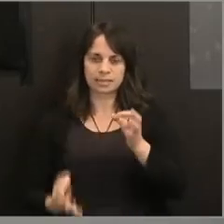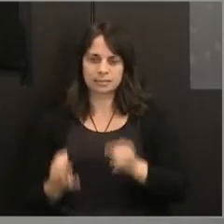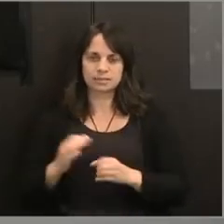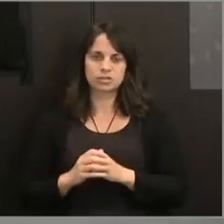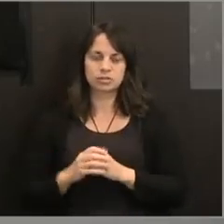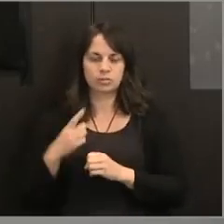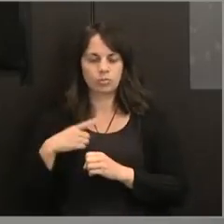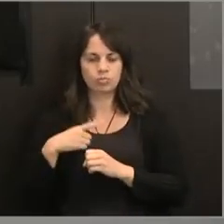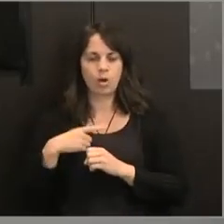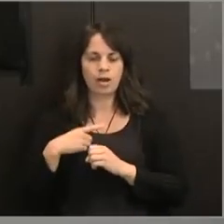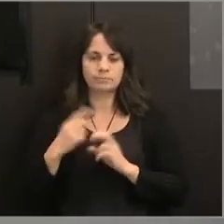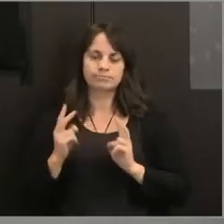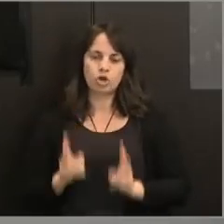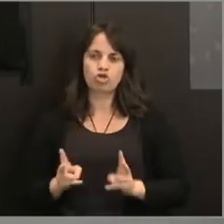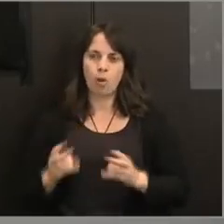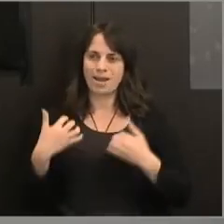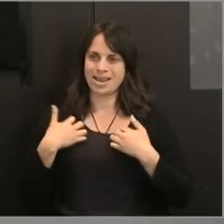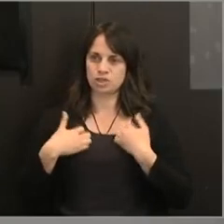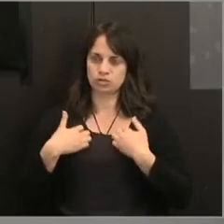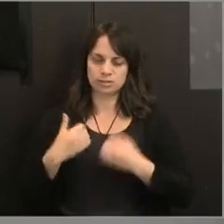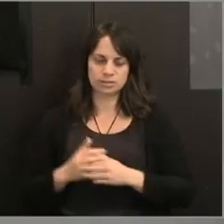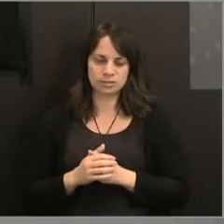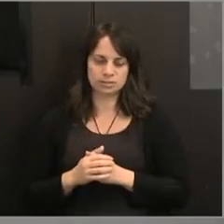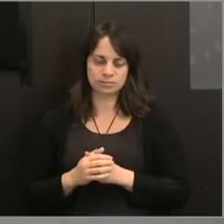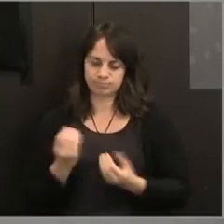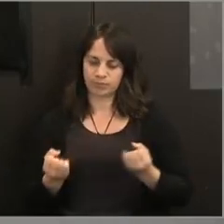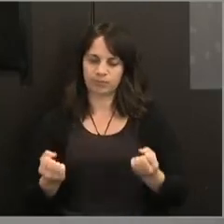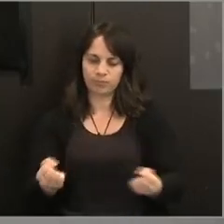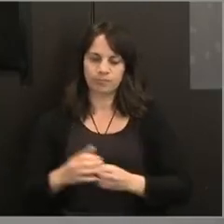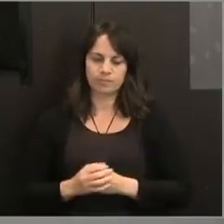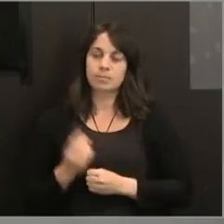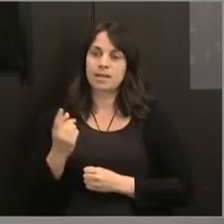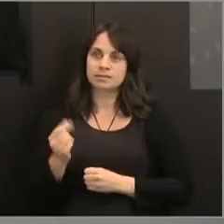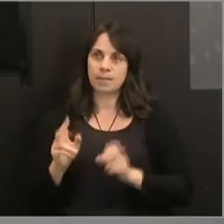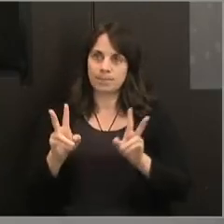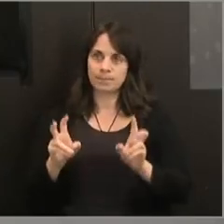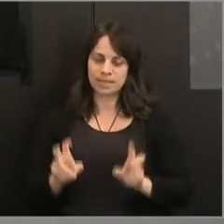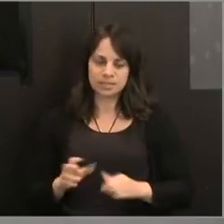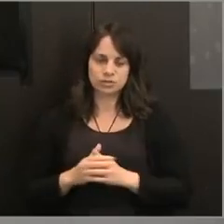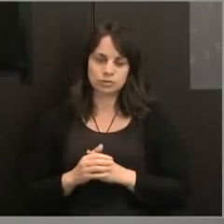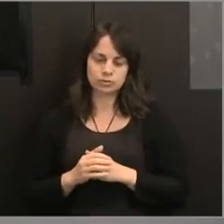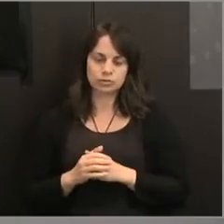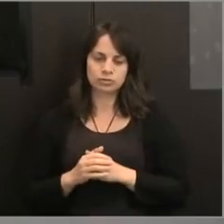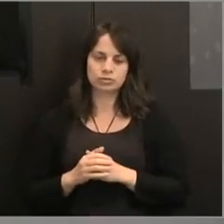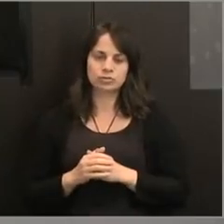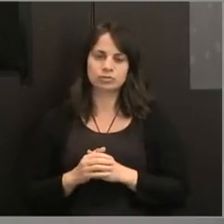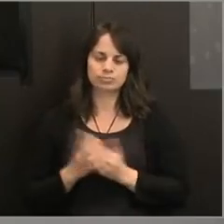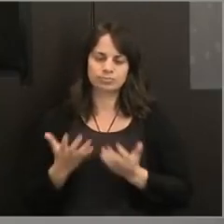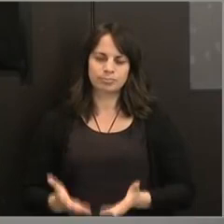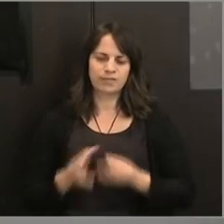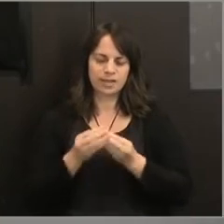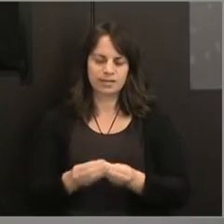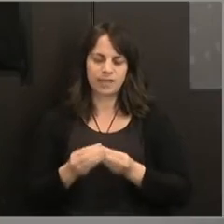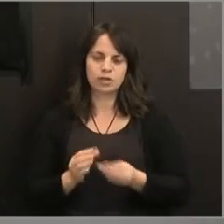common interest. But some issues are so values-based